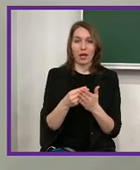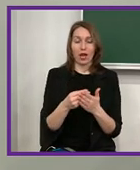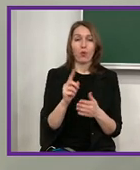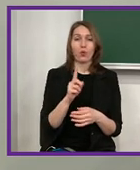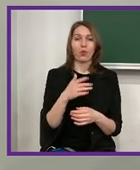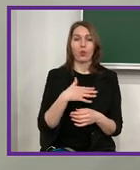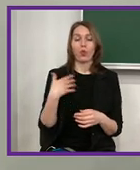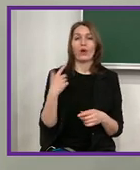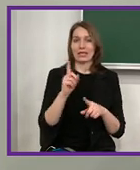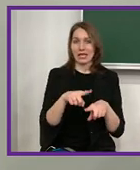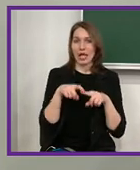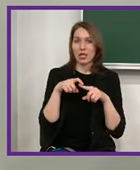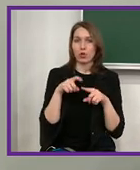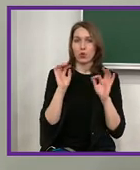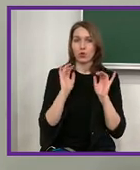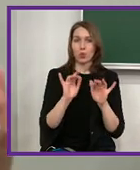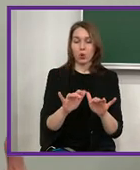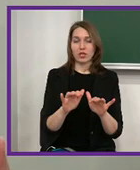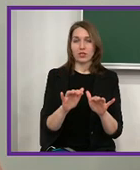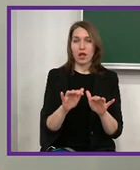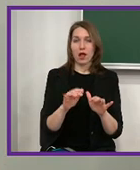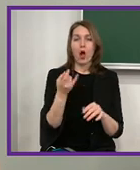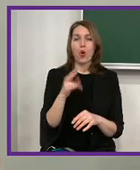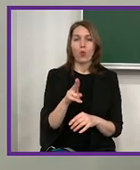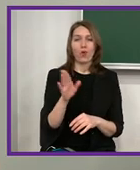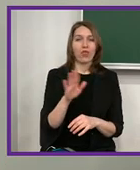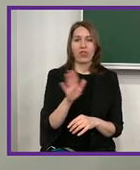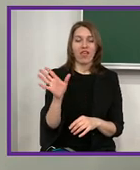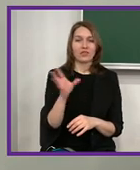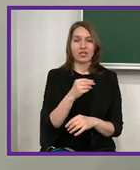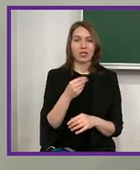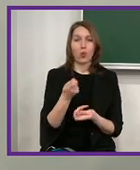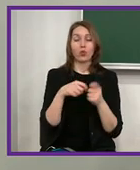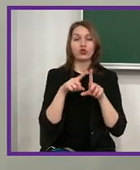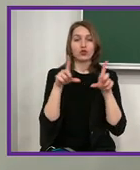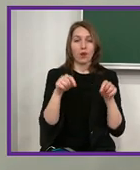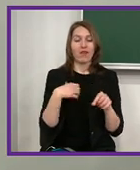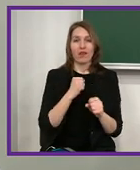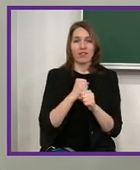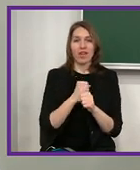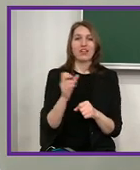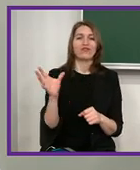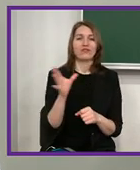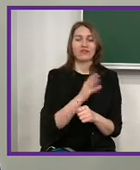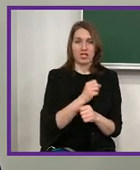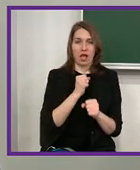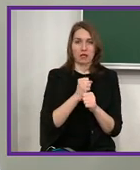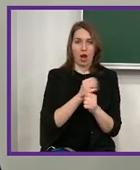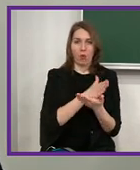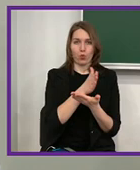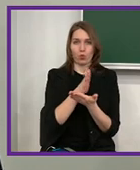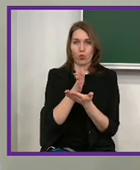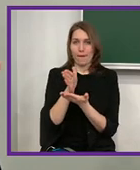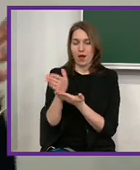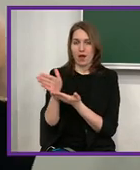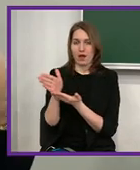It's not necessary that every company will need to do these in every context that they operate in. These are really, I think, generally best suited to